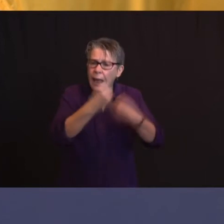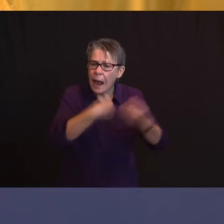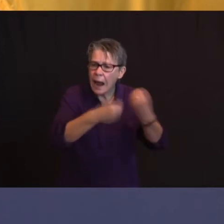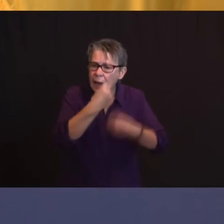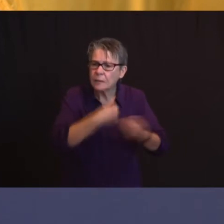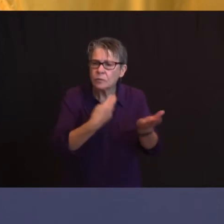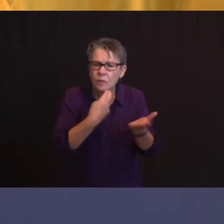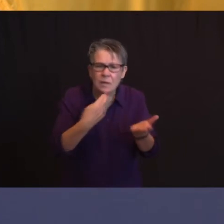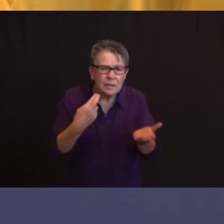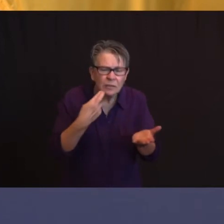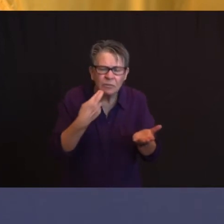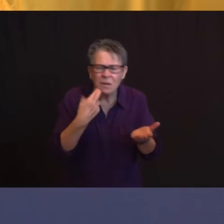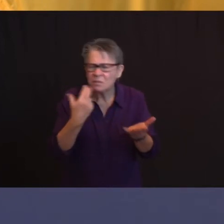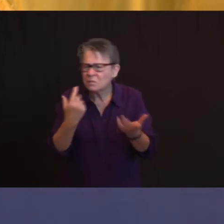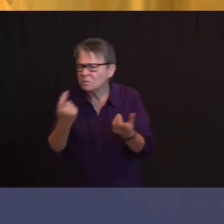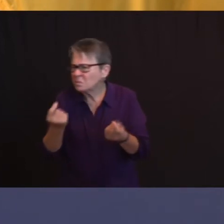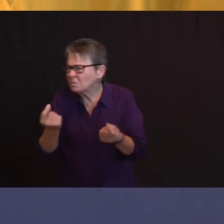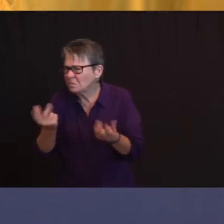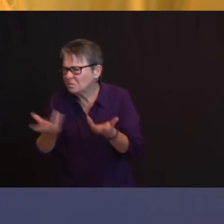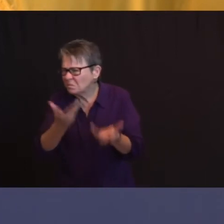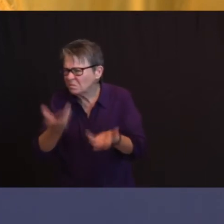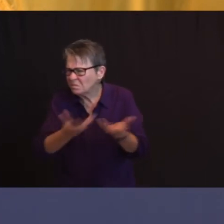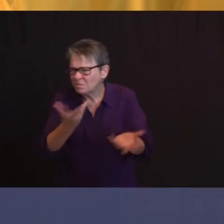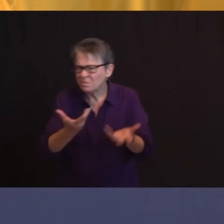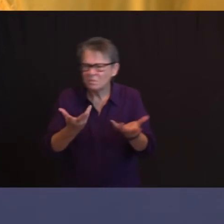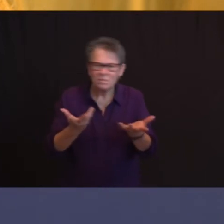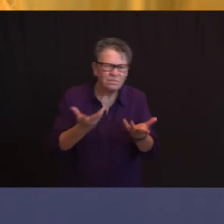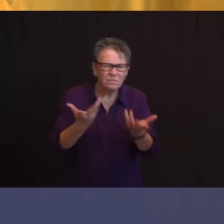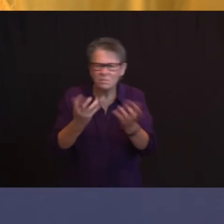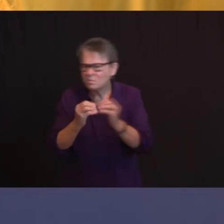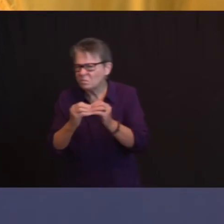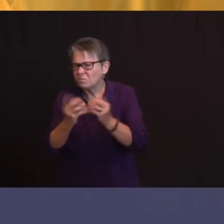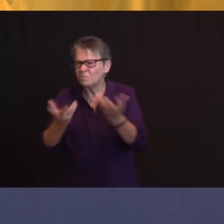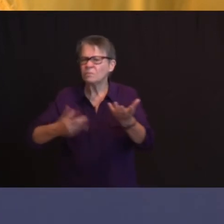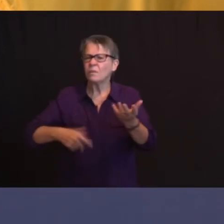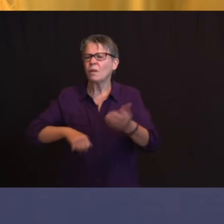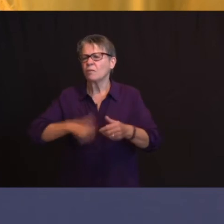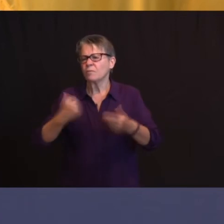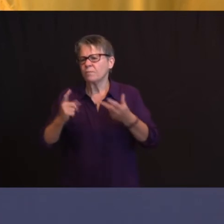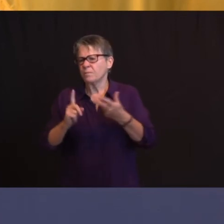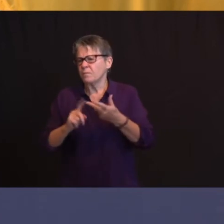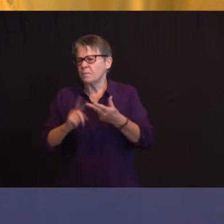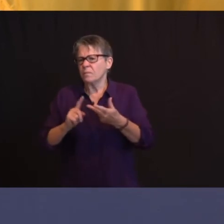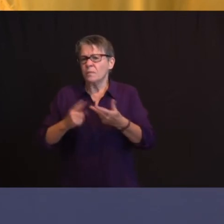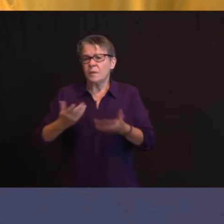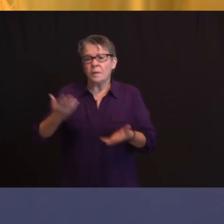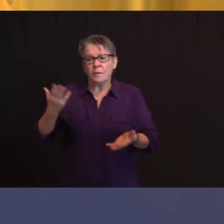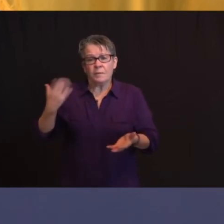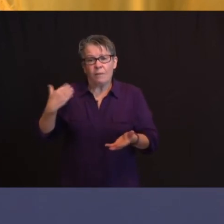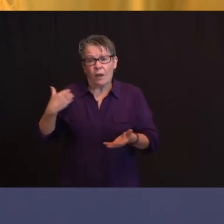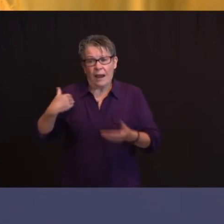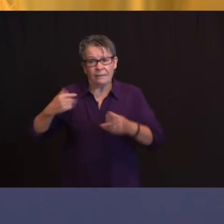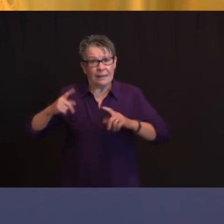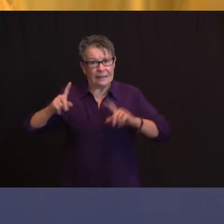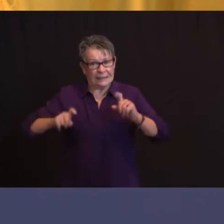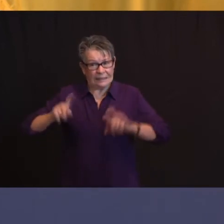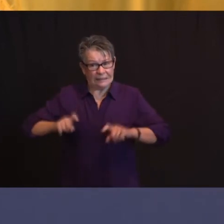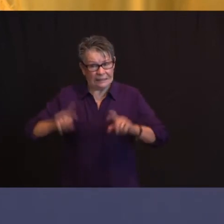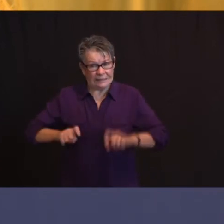of people having to wait 2 to 3 days just to get an appointment for a test at a pharmacy or urgent care center, and that some people have been lining up for